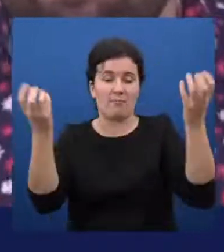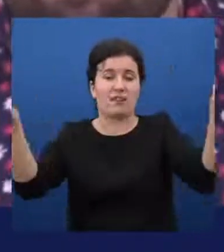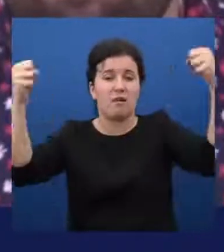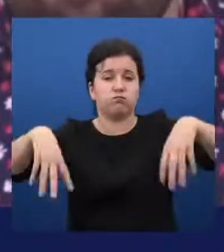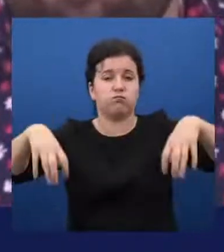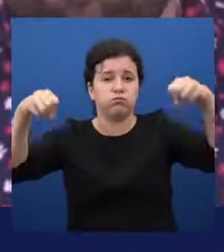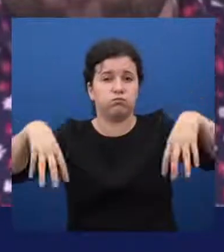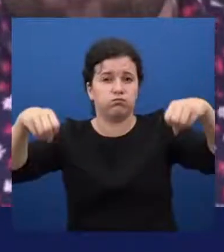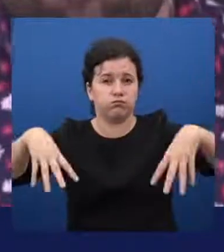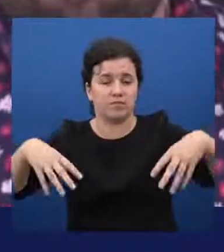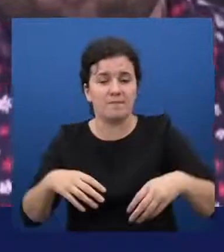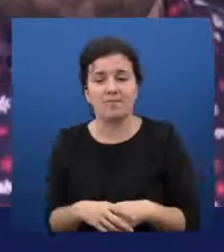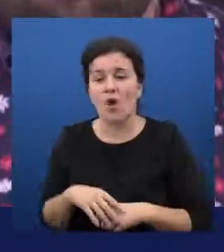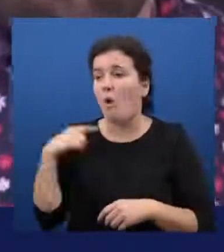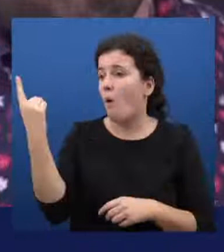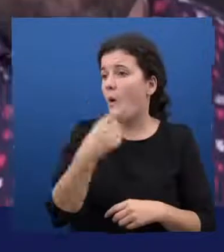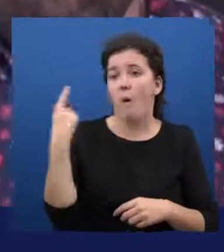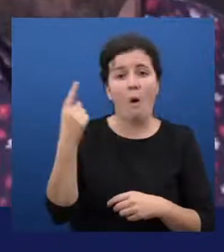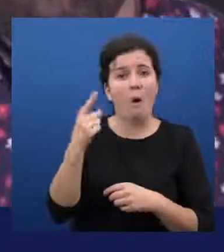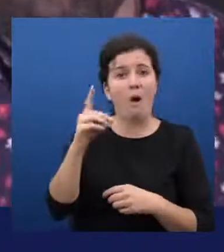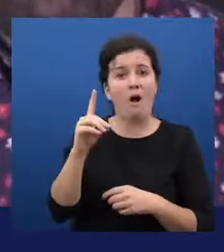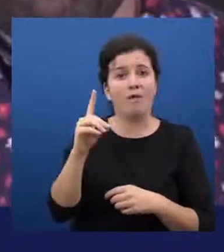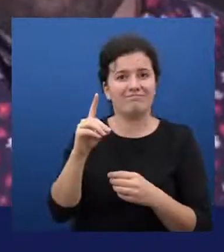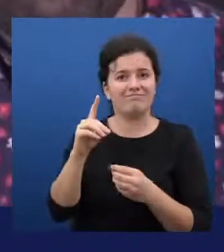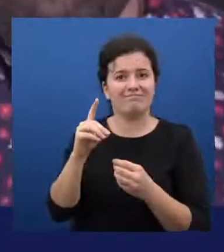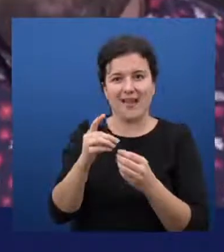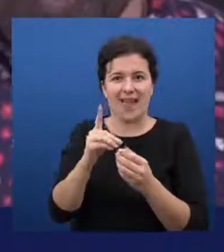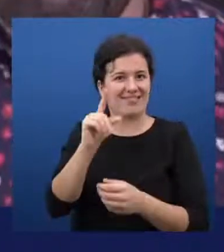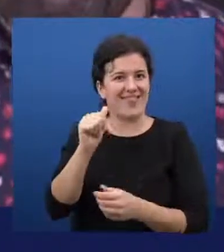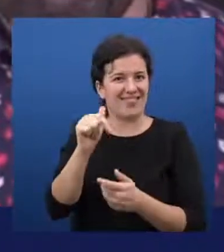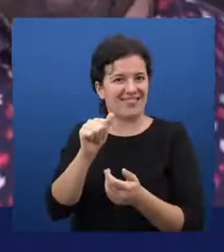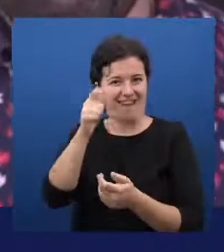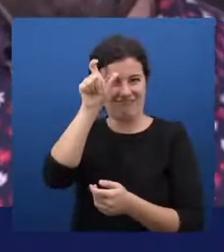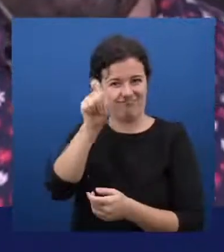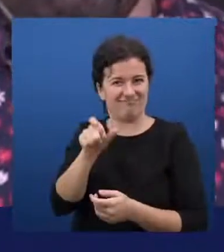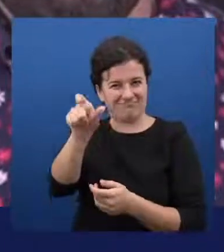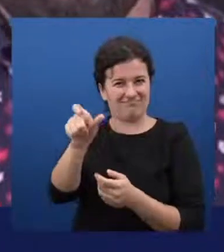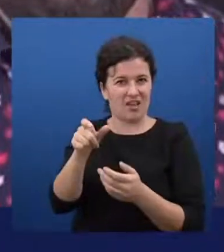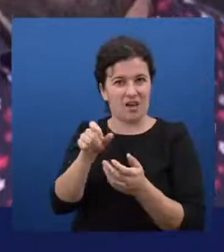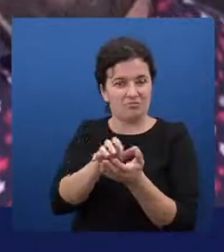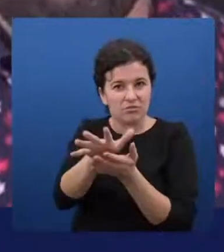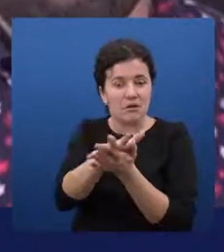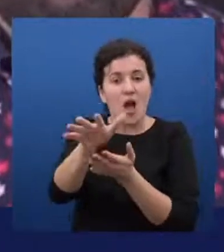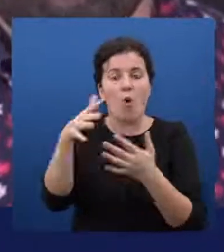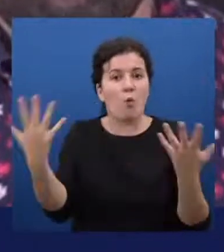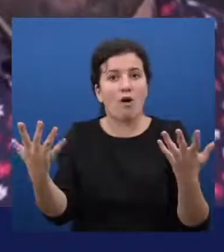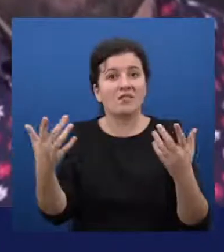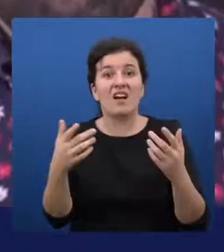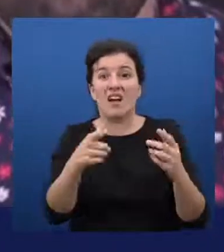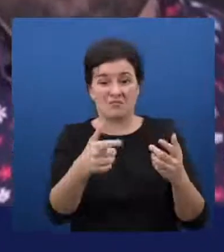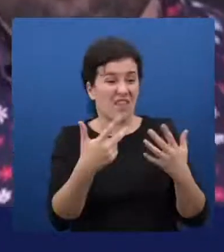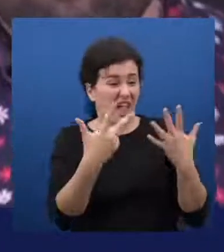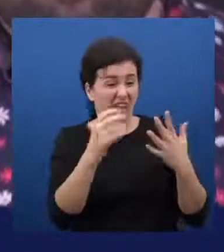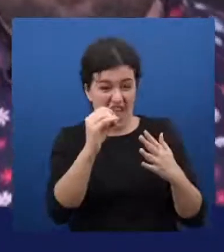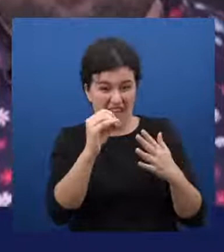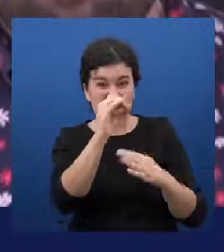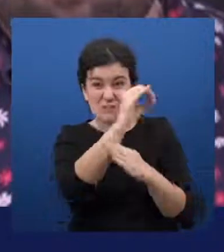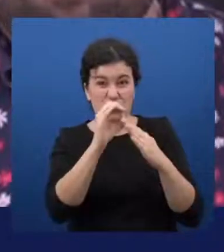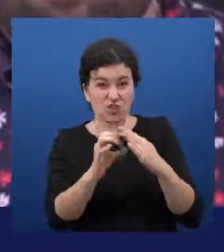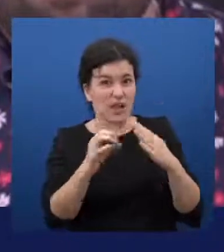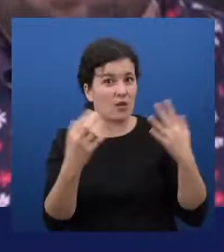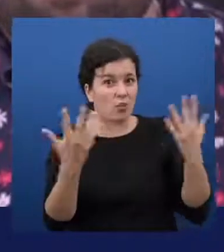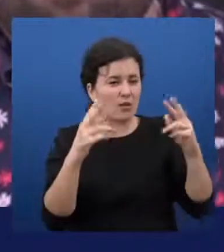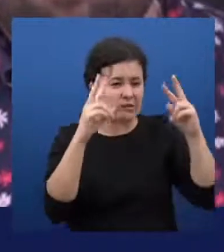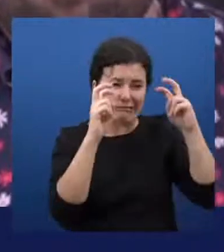spoken to says the same thing. It's like you spend 80% of the time validating the data. In some ways, the model's kind of the easy